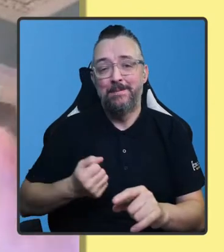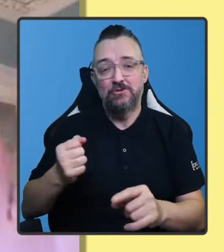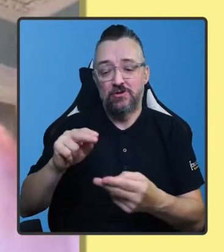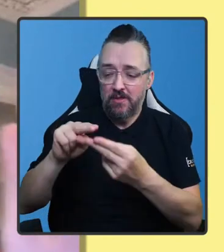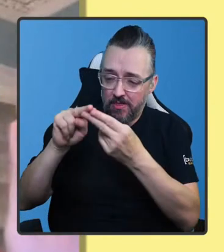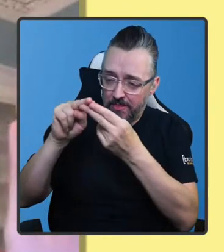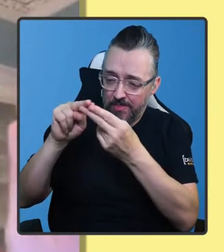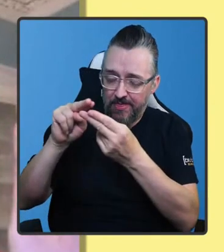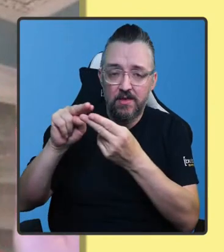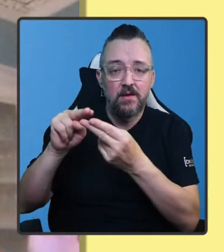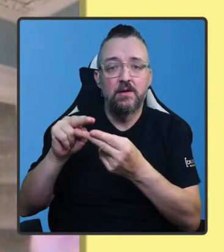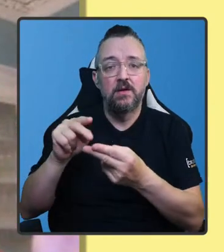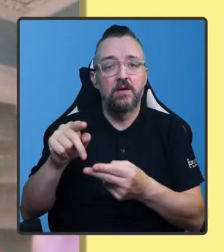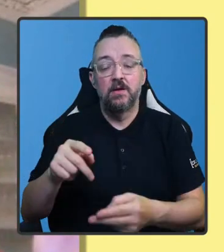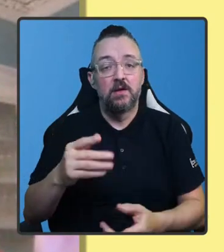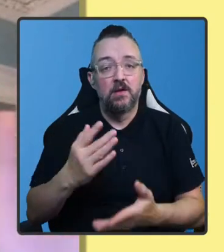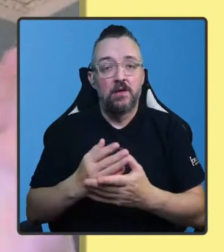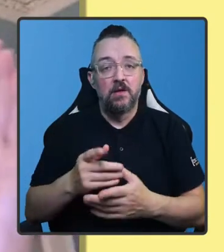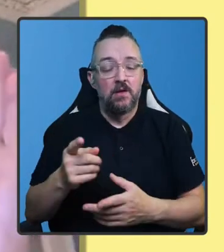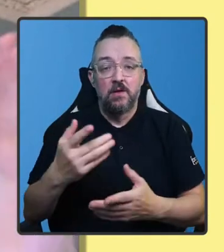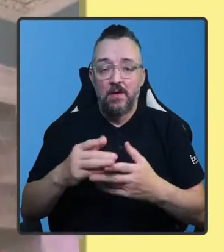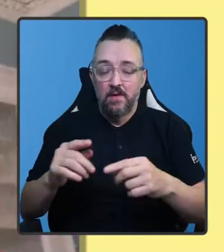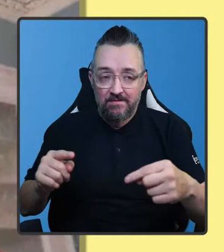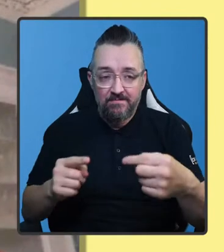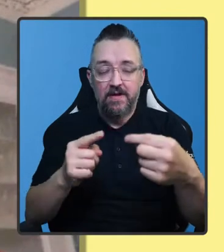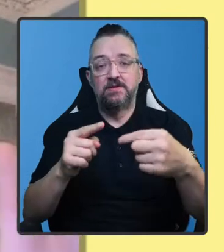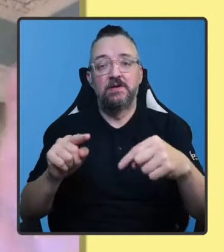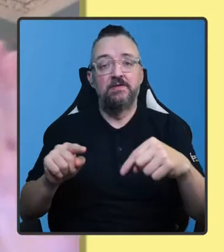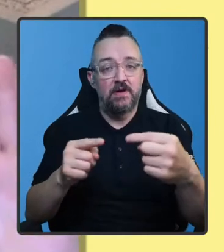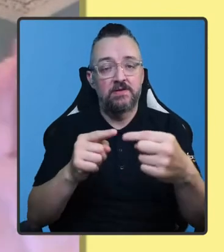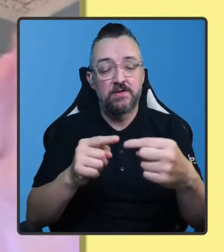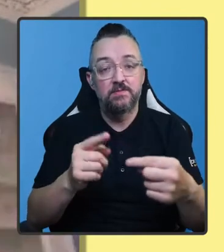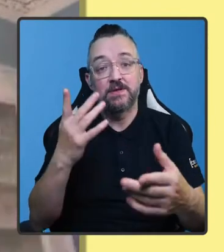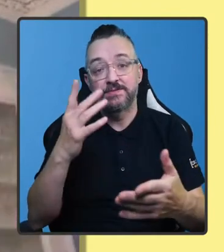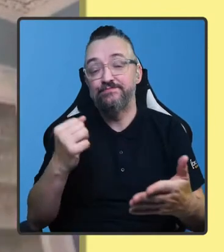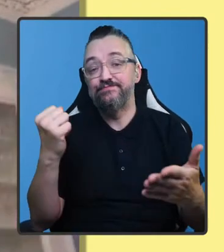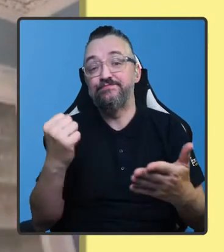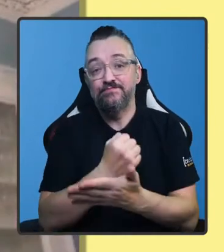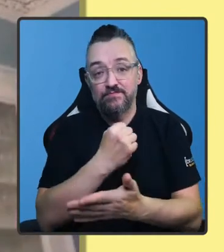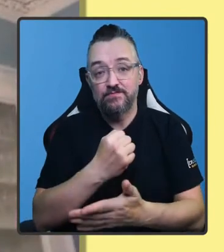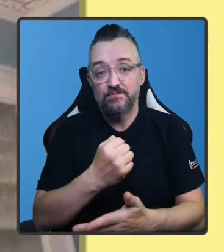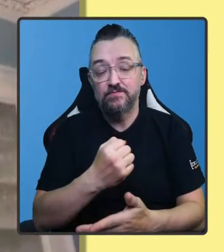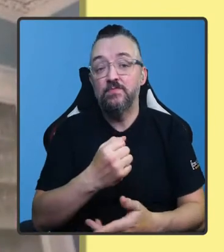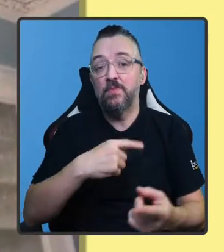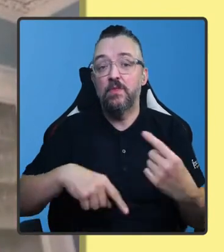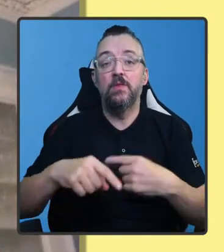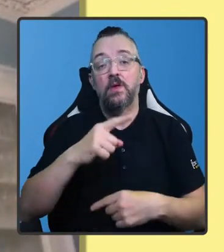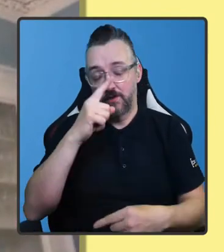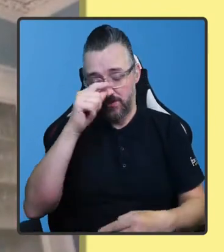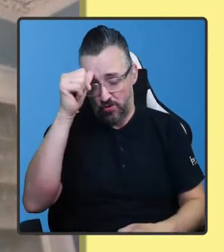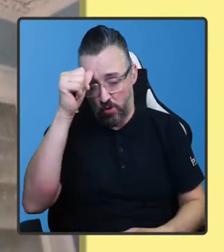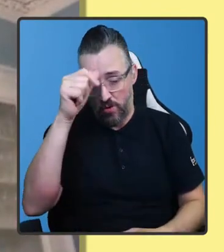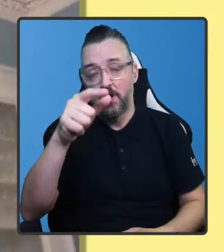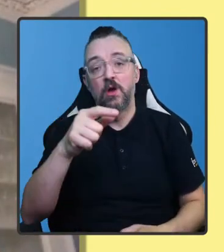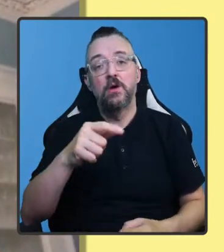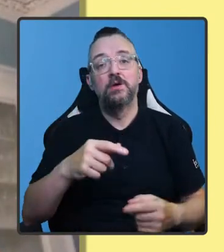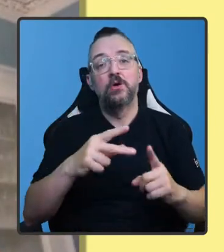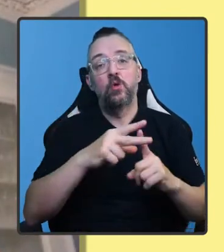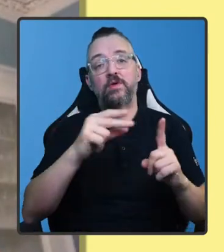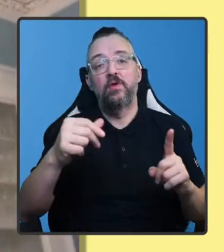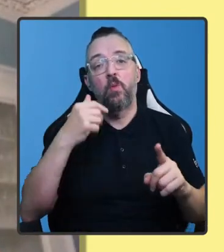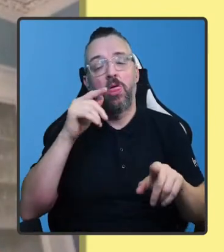is only the first step in their battle. Regrettably, we could be sure that the Tory government will drag their feet in